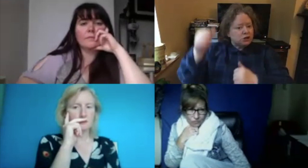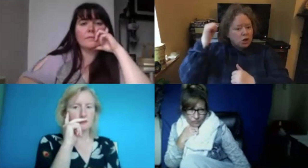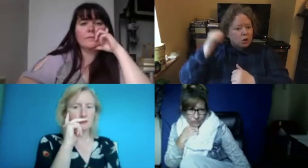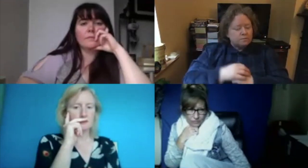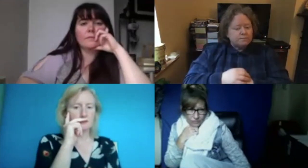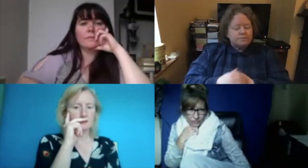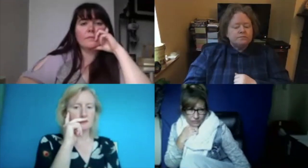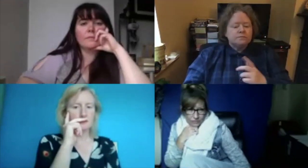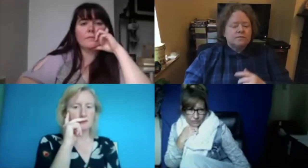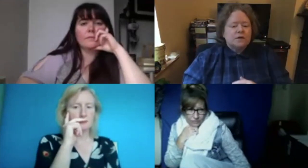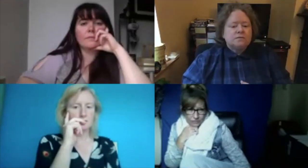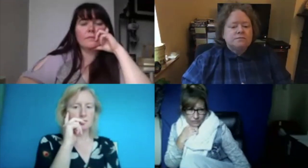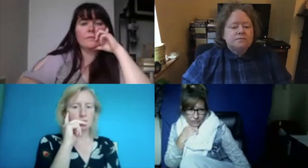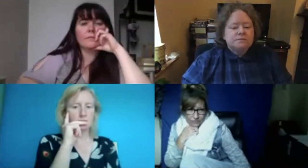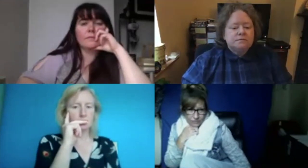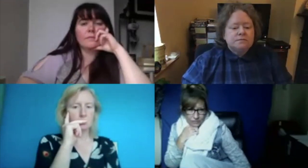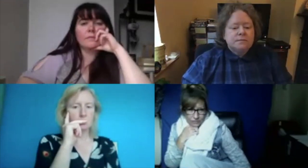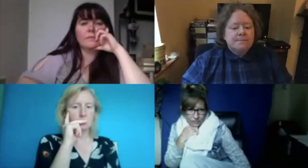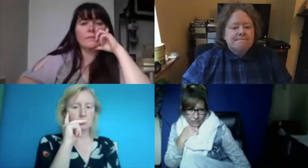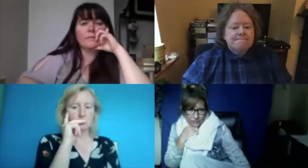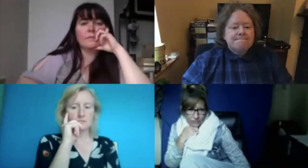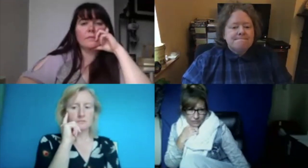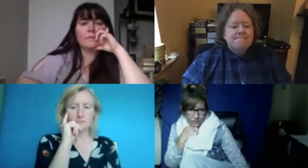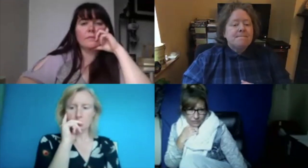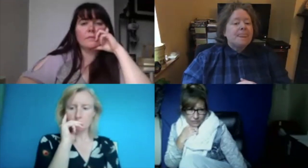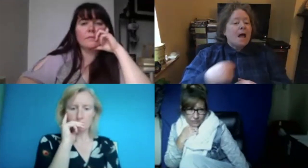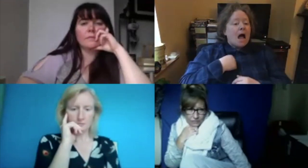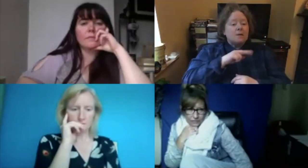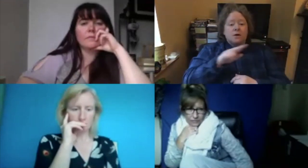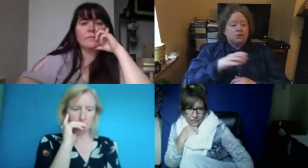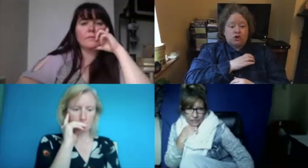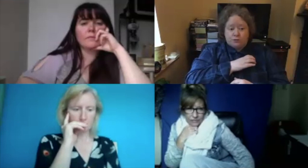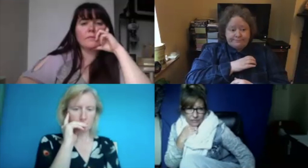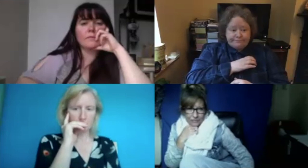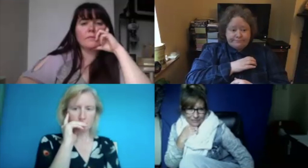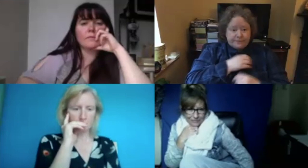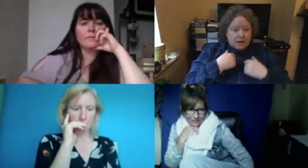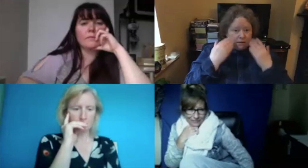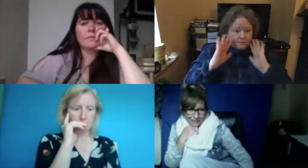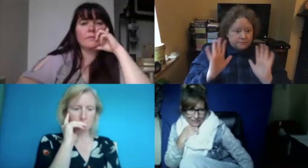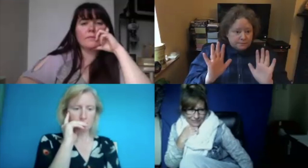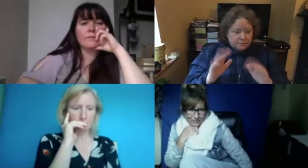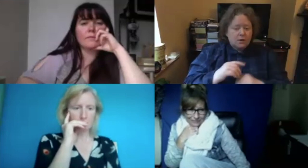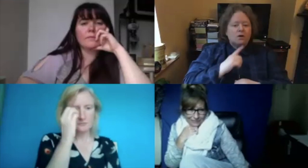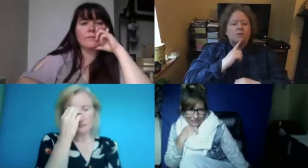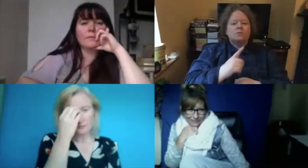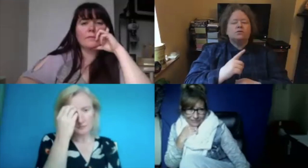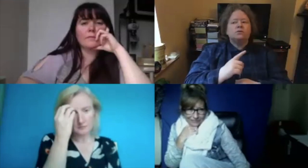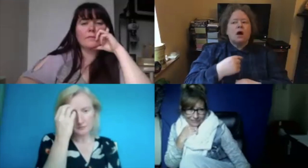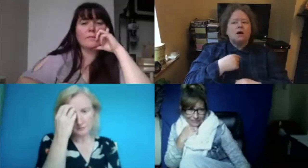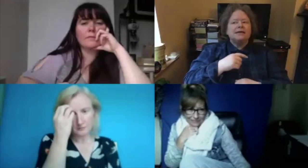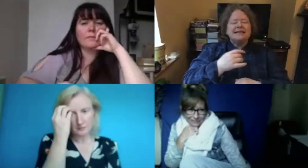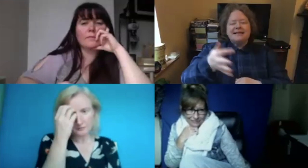Catherine, she's reading the question of the signs of the mikveh, which is the ritual bath. oh, thank you. It's in the chat. That's where she is right now.